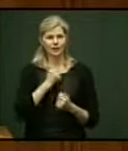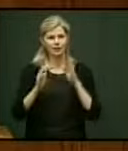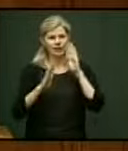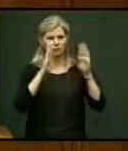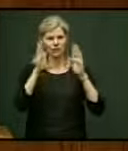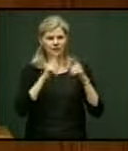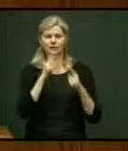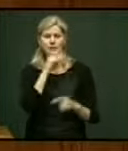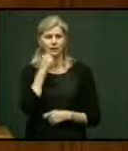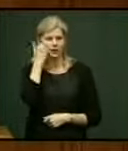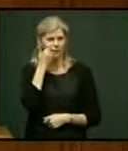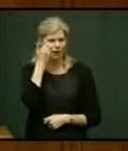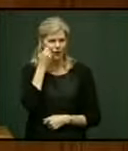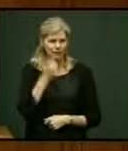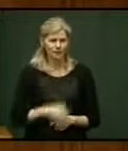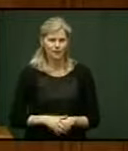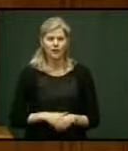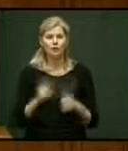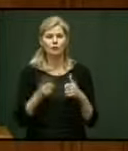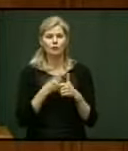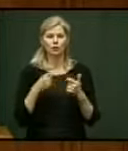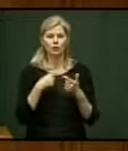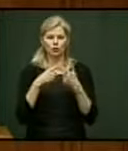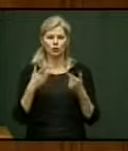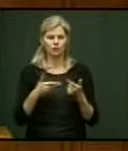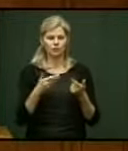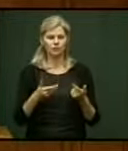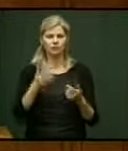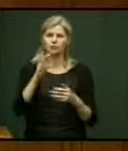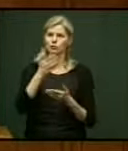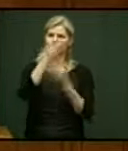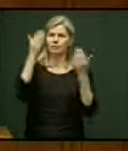kiaranganui, roa, ko papatunuku, Tanakoto.